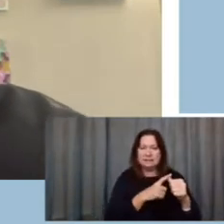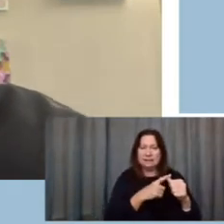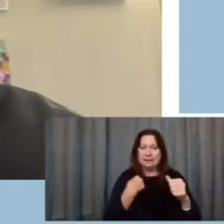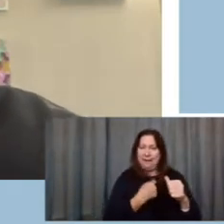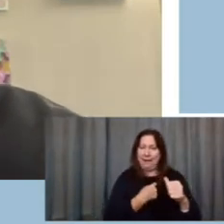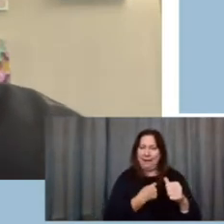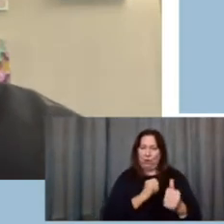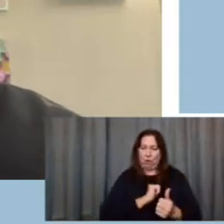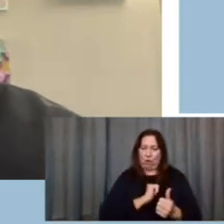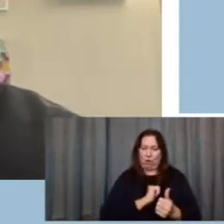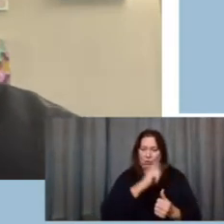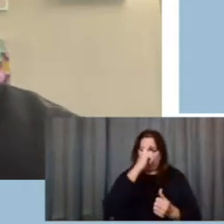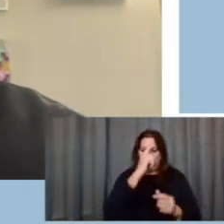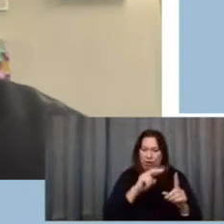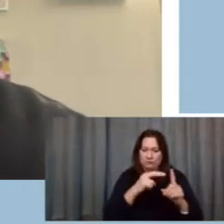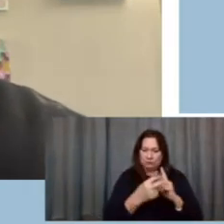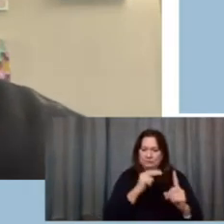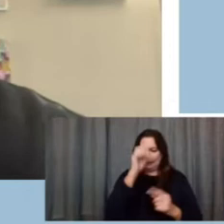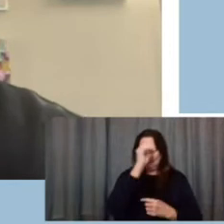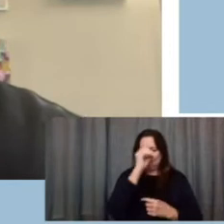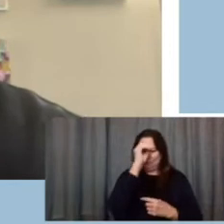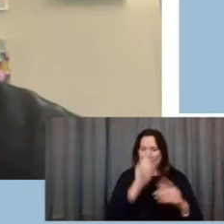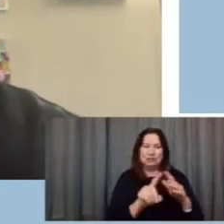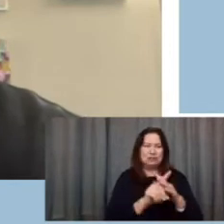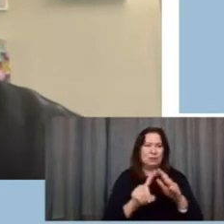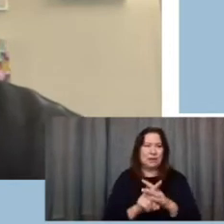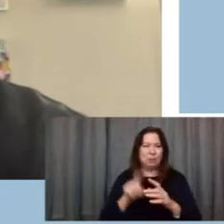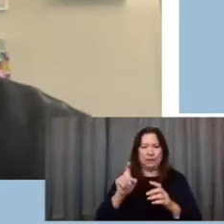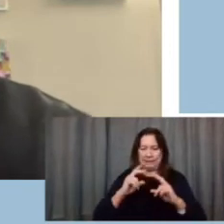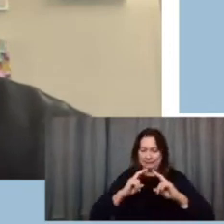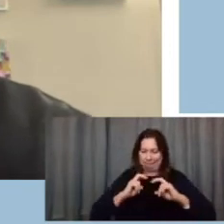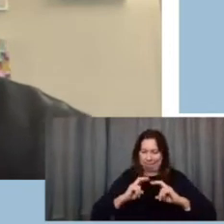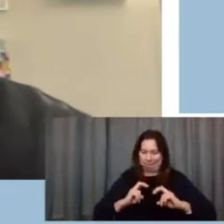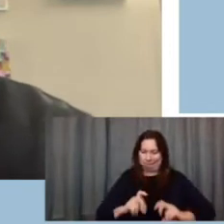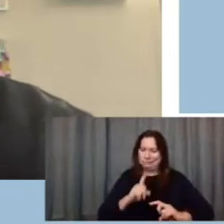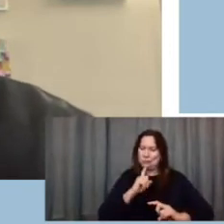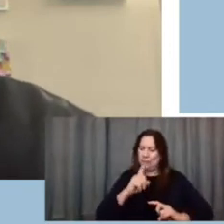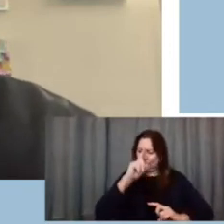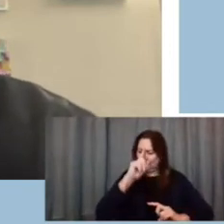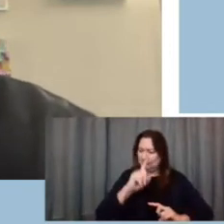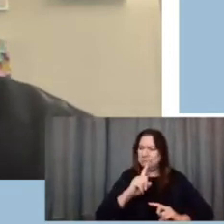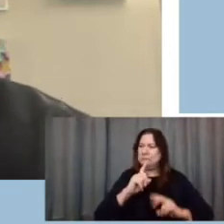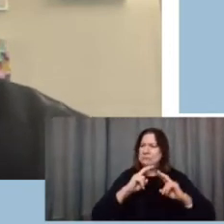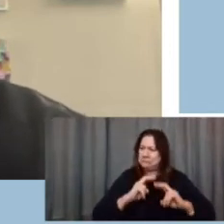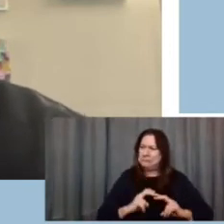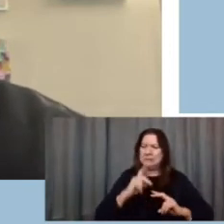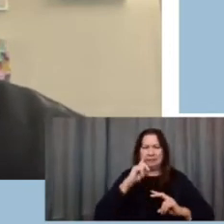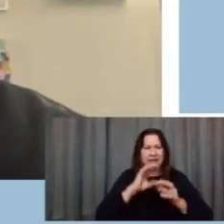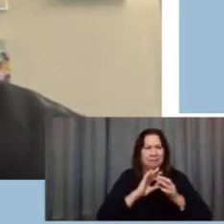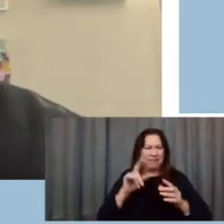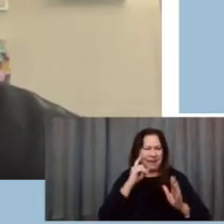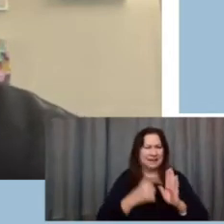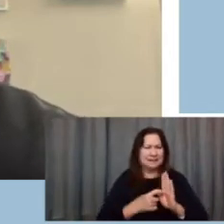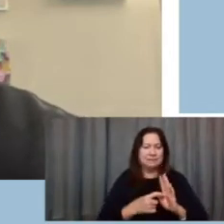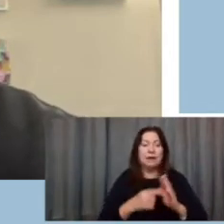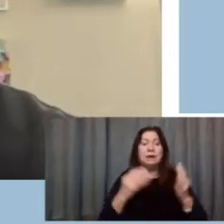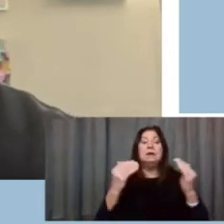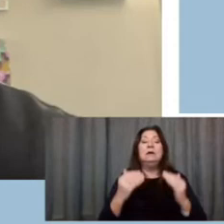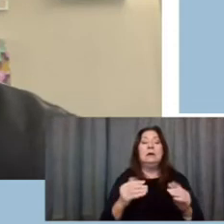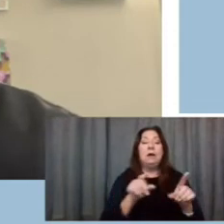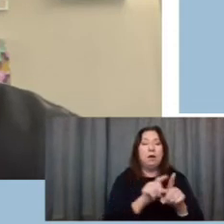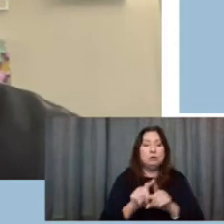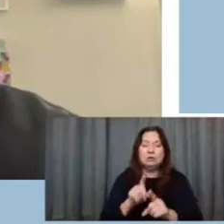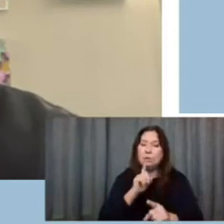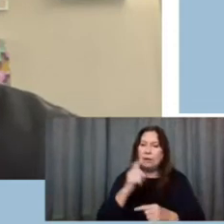own thoughts and biases show up. So we need to interrogate that and really be thoughtful about that. And then that we also need to really think